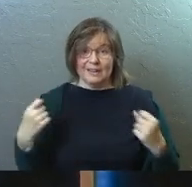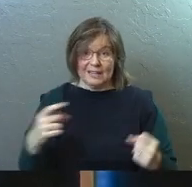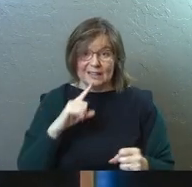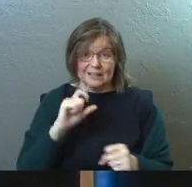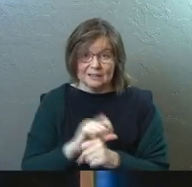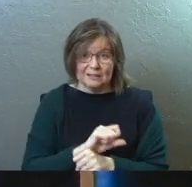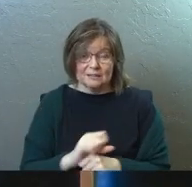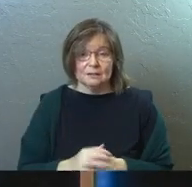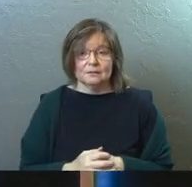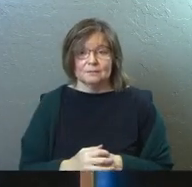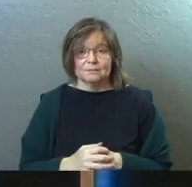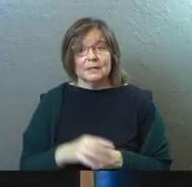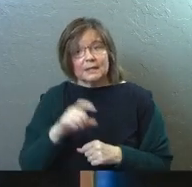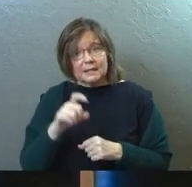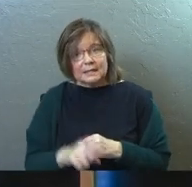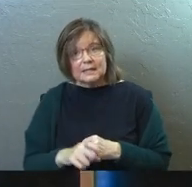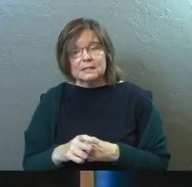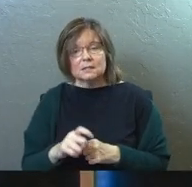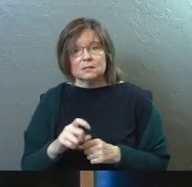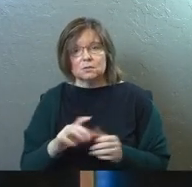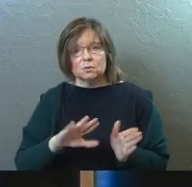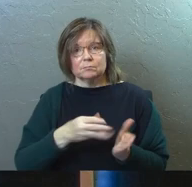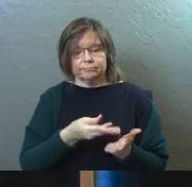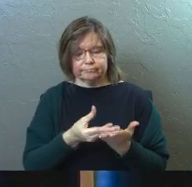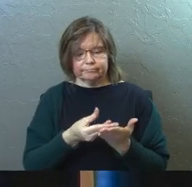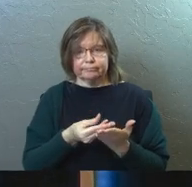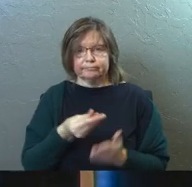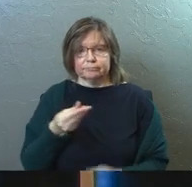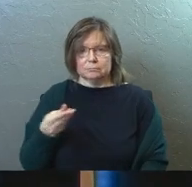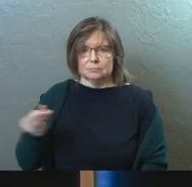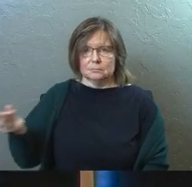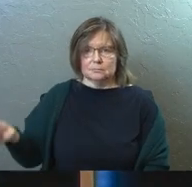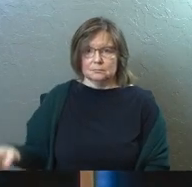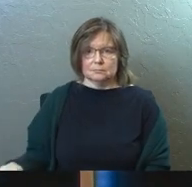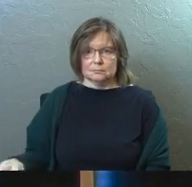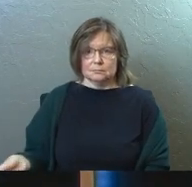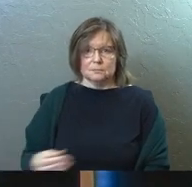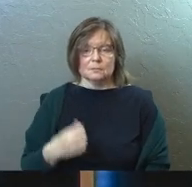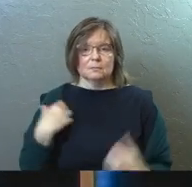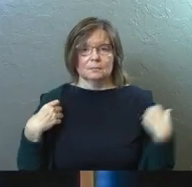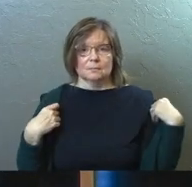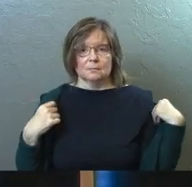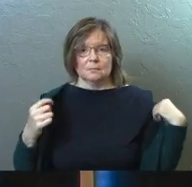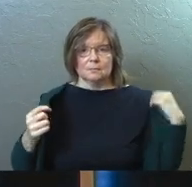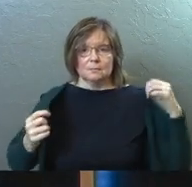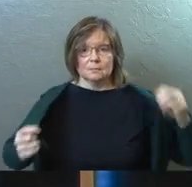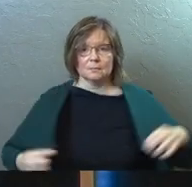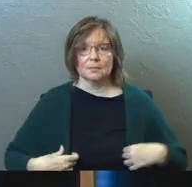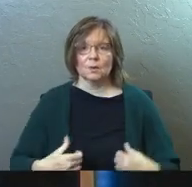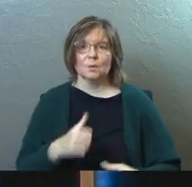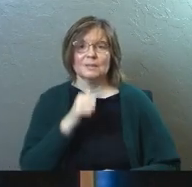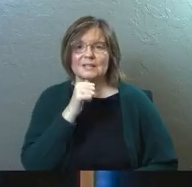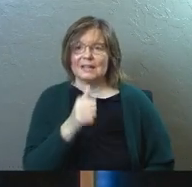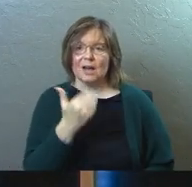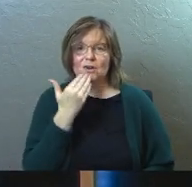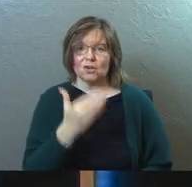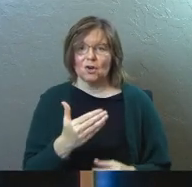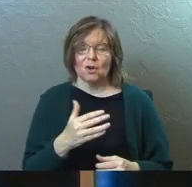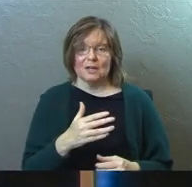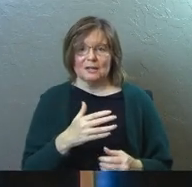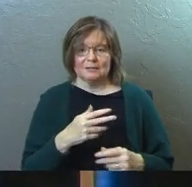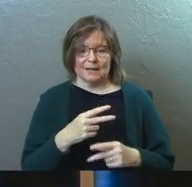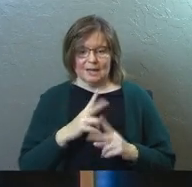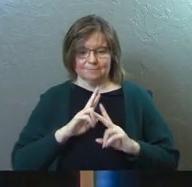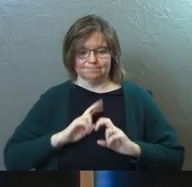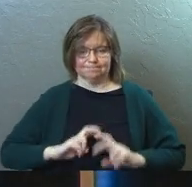is. It needs to get set aside. There needs to be some rules around it. We're just not good at